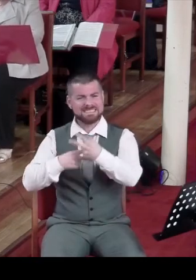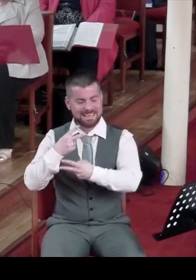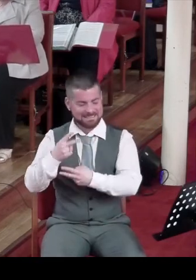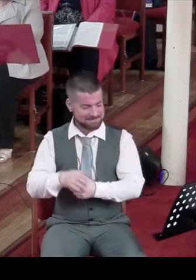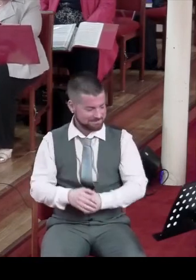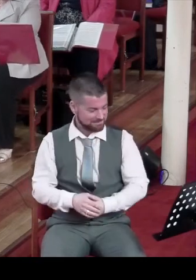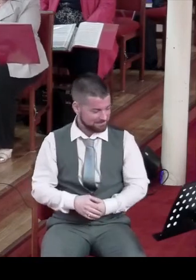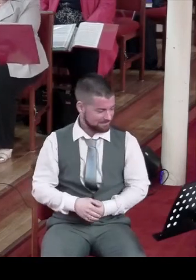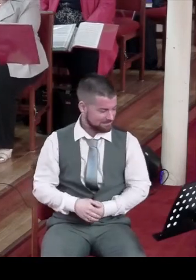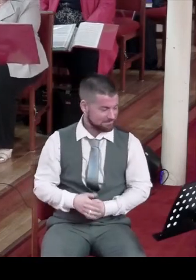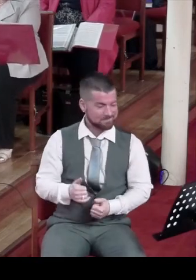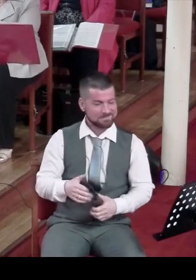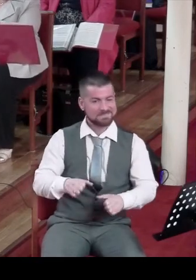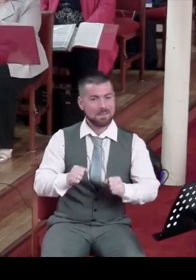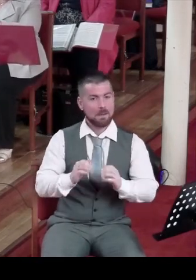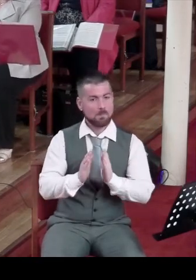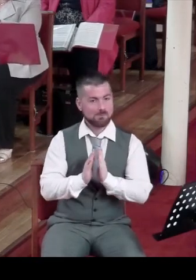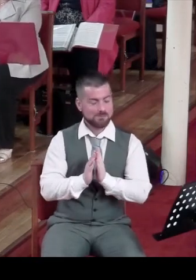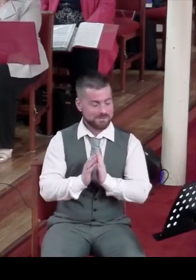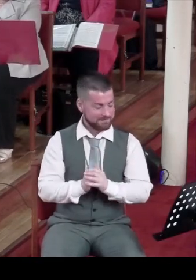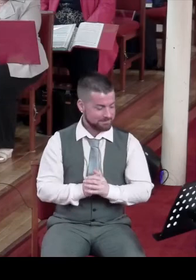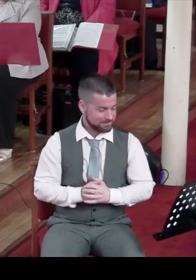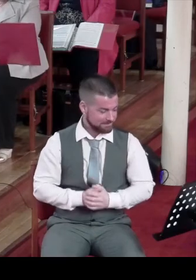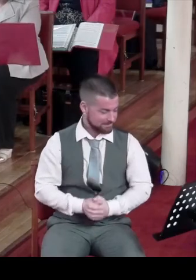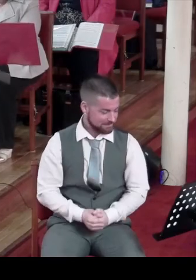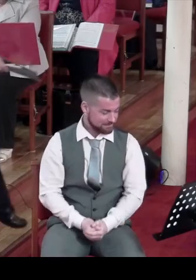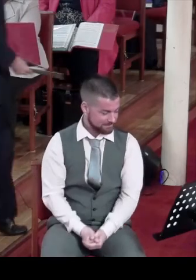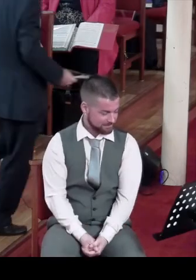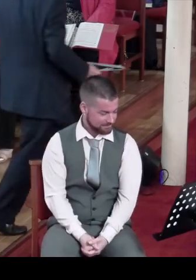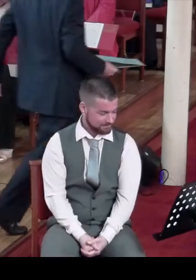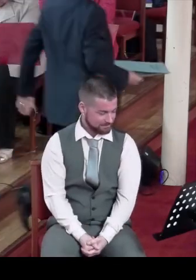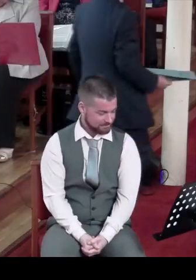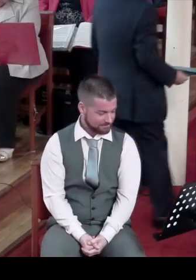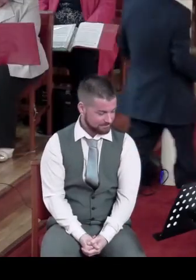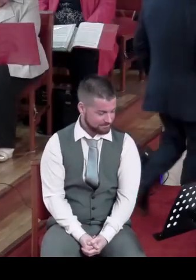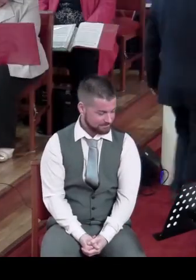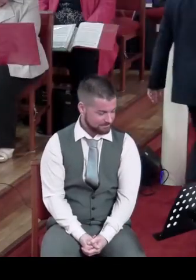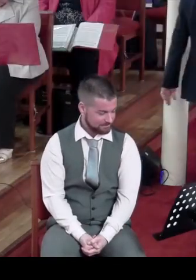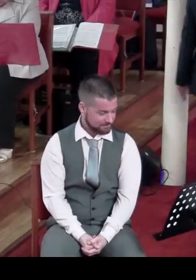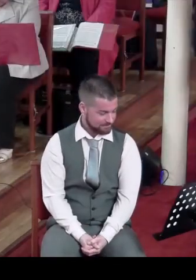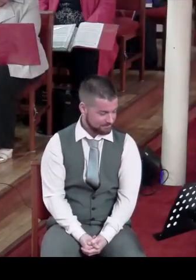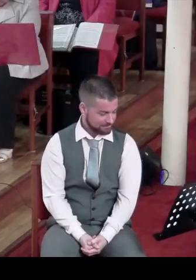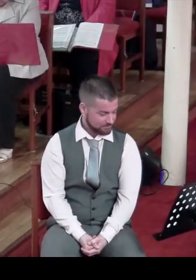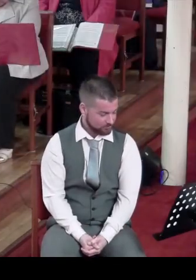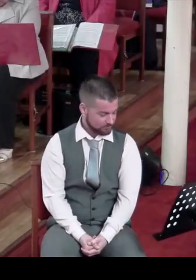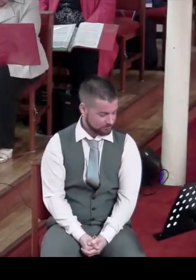Let's pray, shall we? Heavenly Father, we lay before you our offerings of money